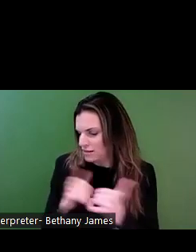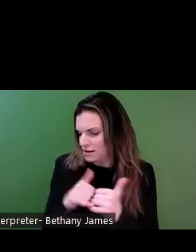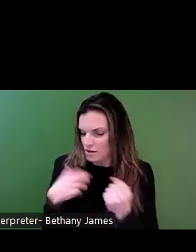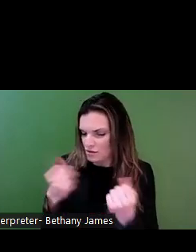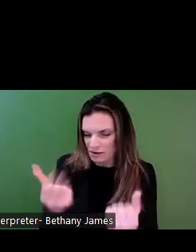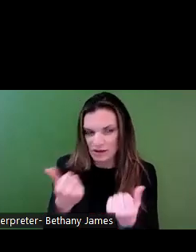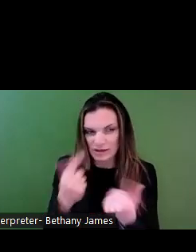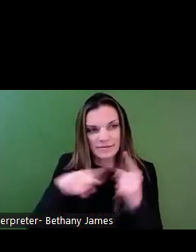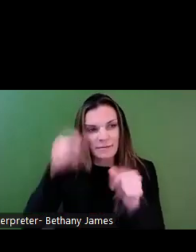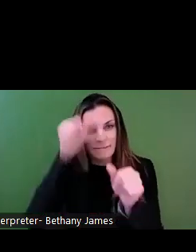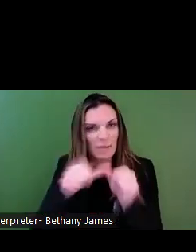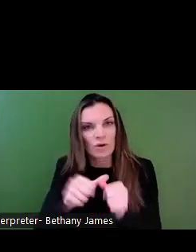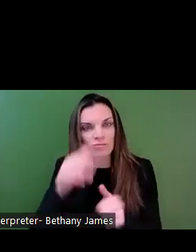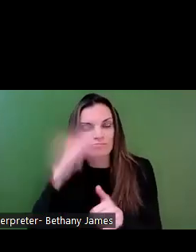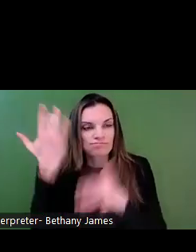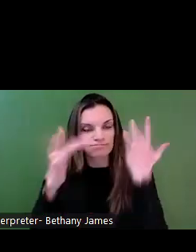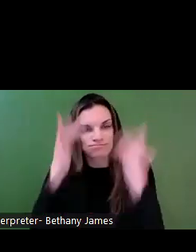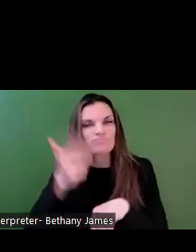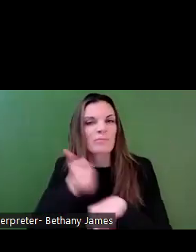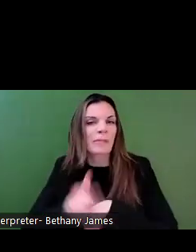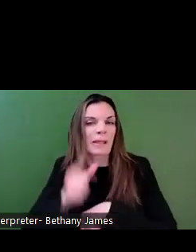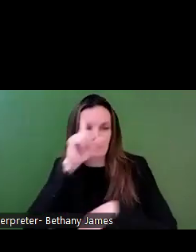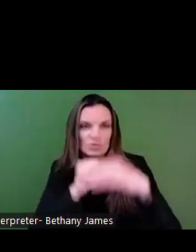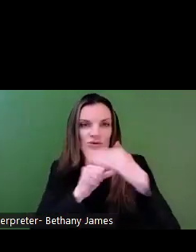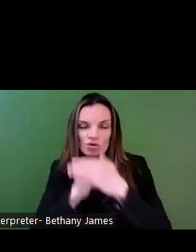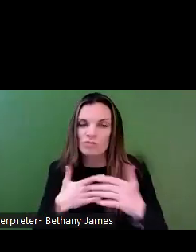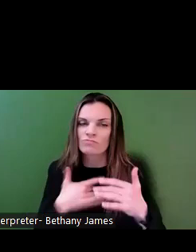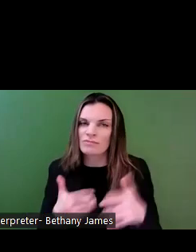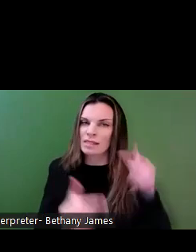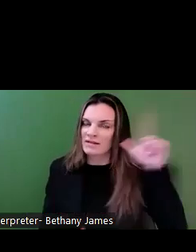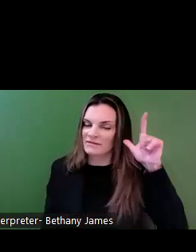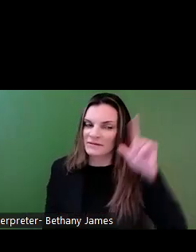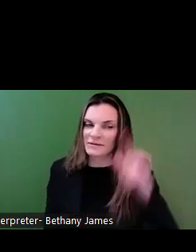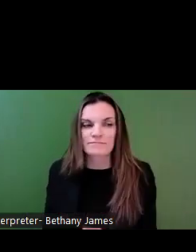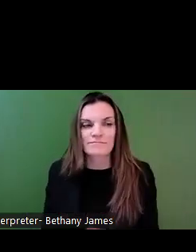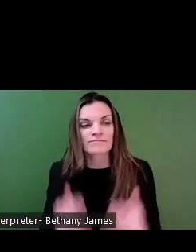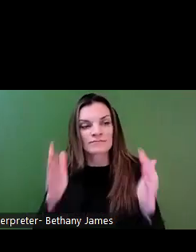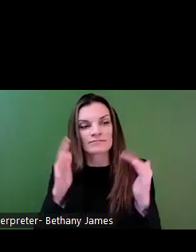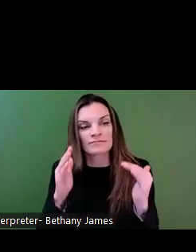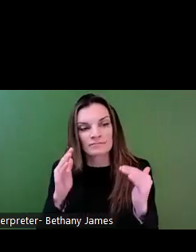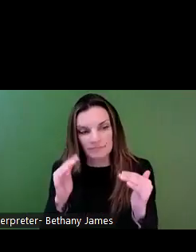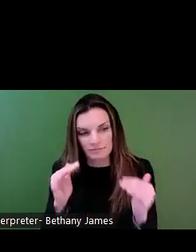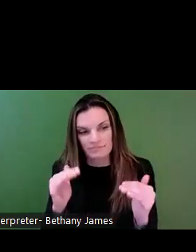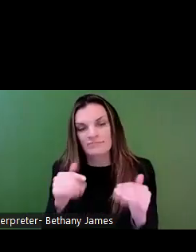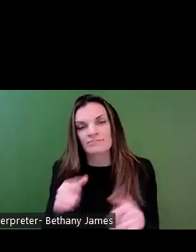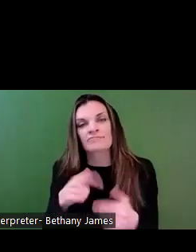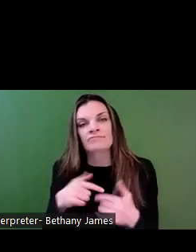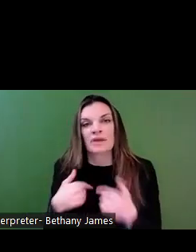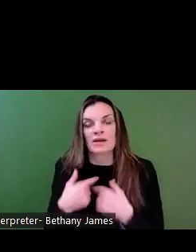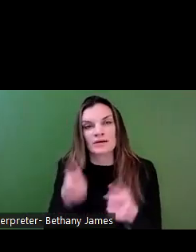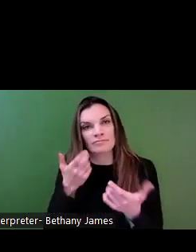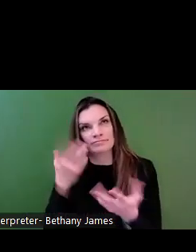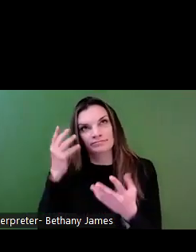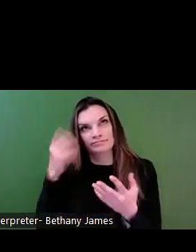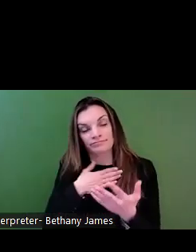language, most often caused by strokes on the left side of the brain, is further broken down into two types: expressive, which is